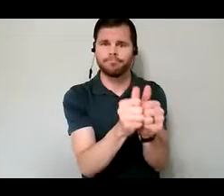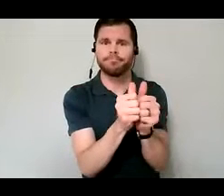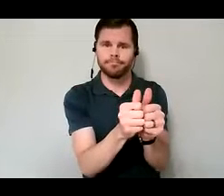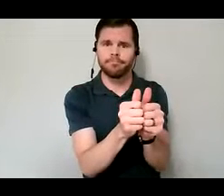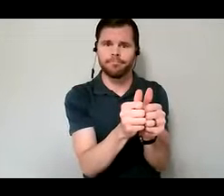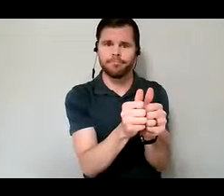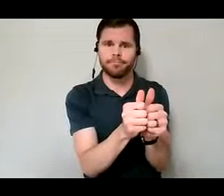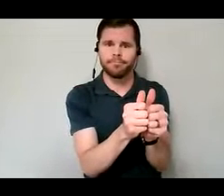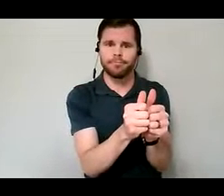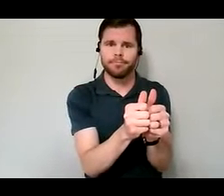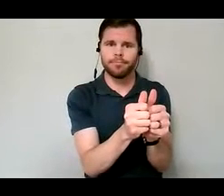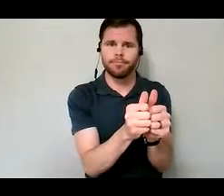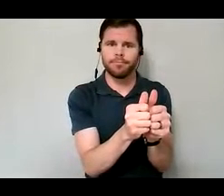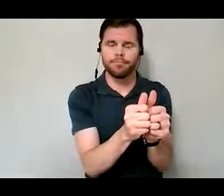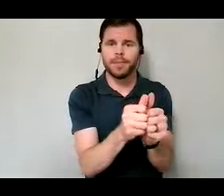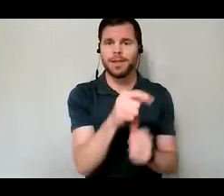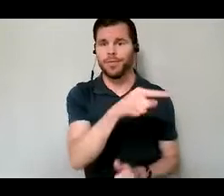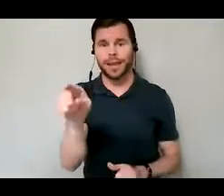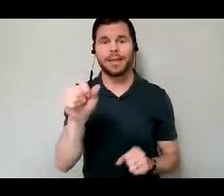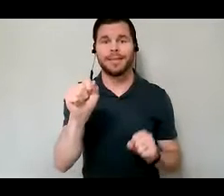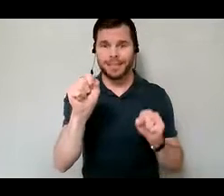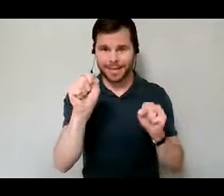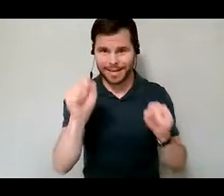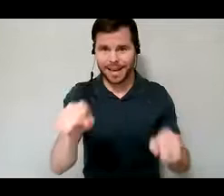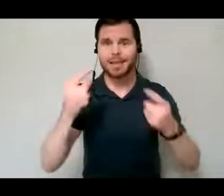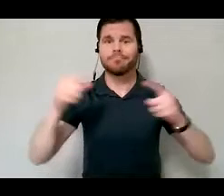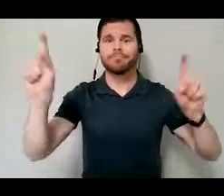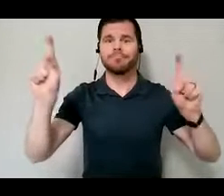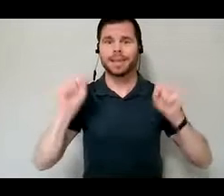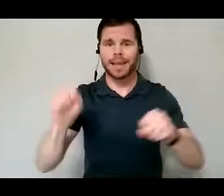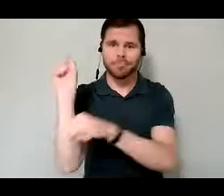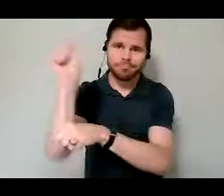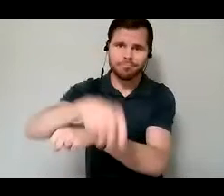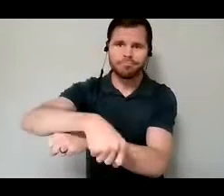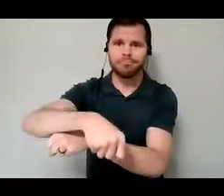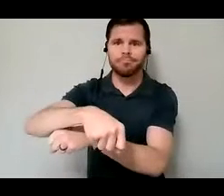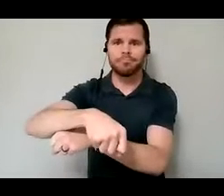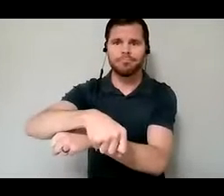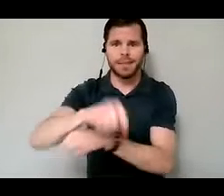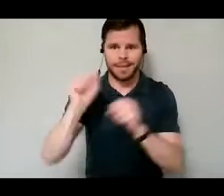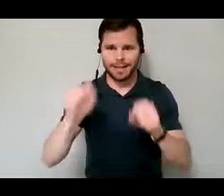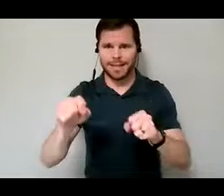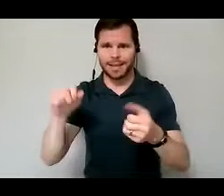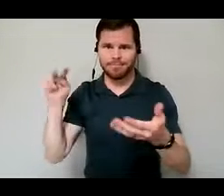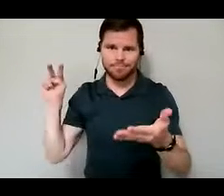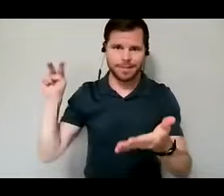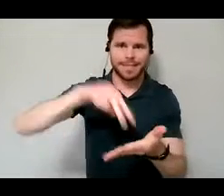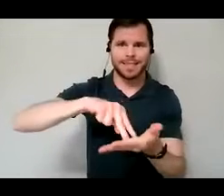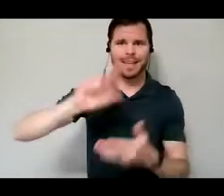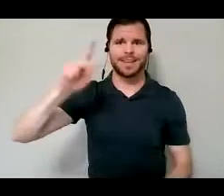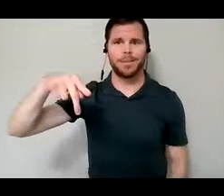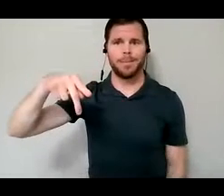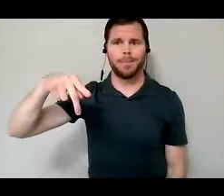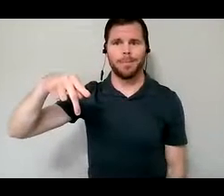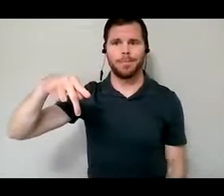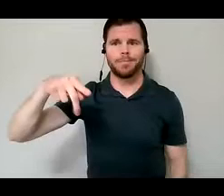they can do it. They can overcome it, and they can stand up to people,